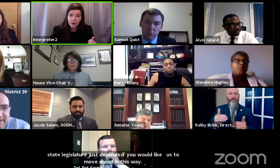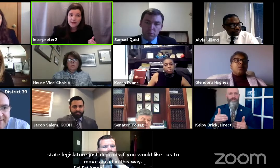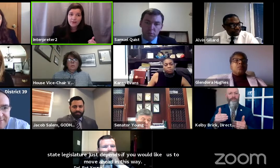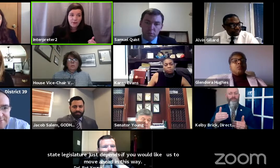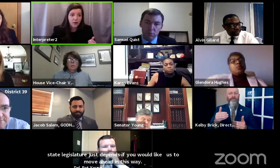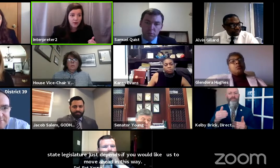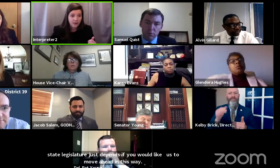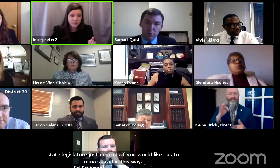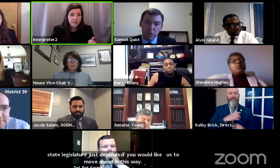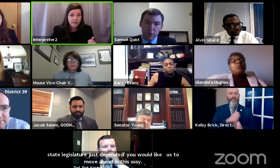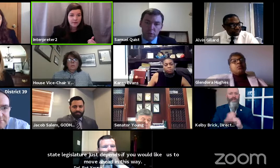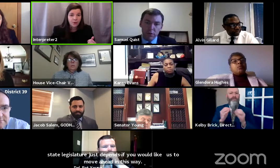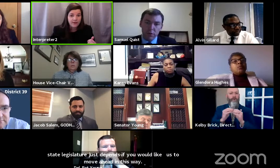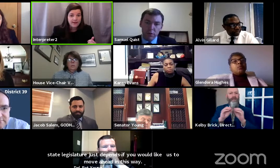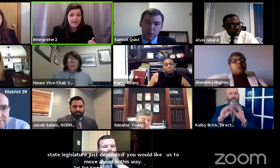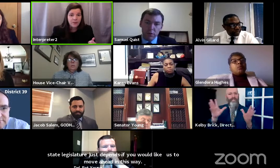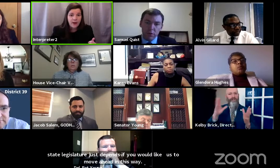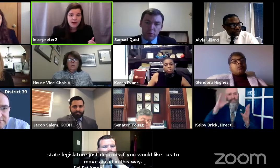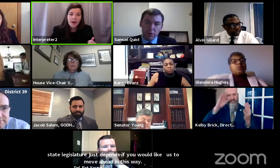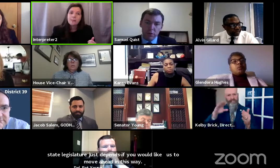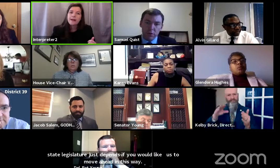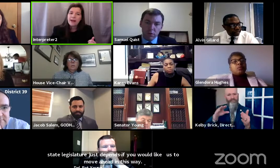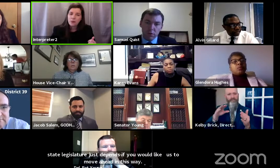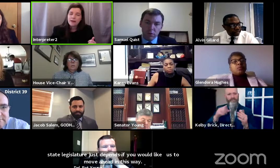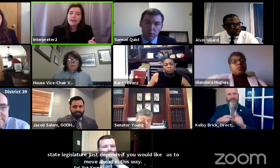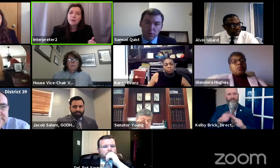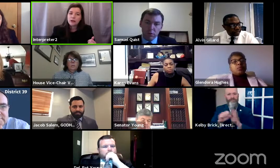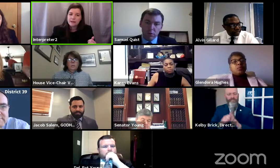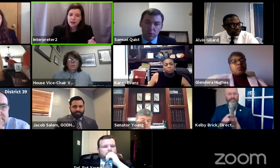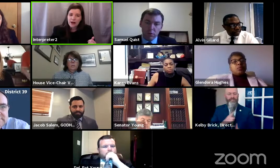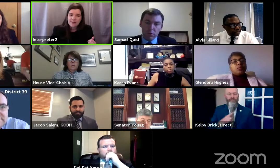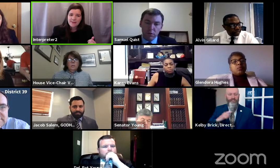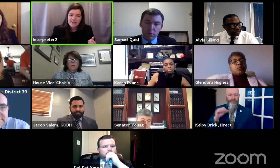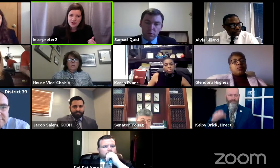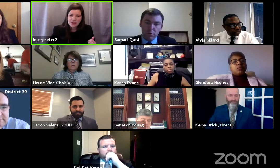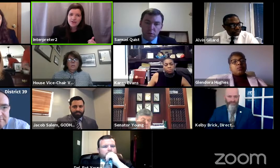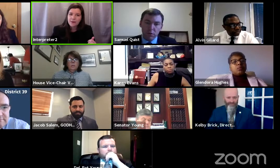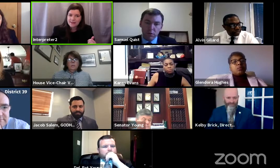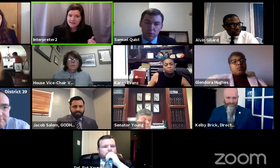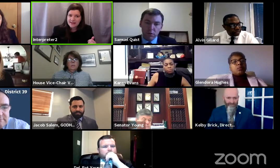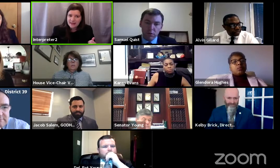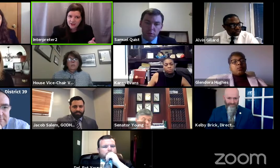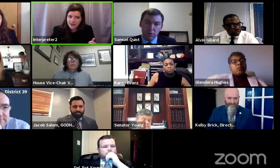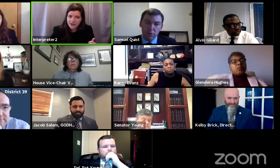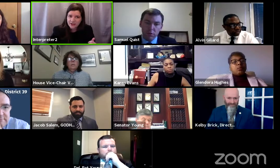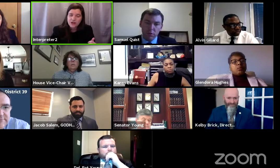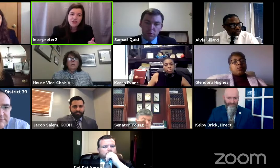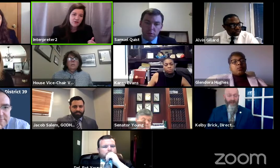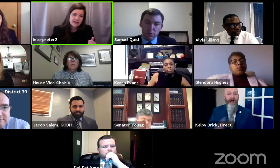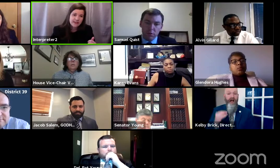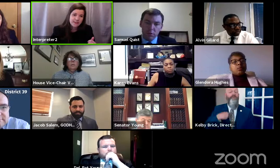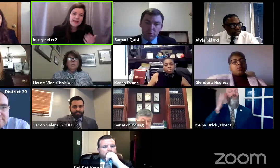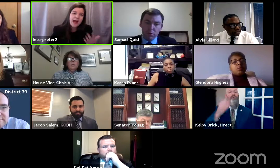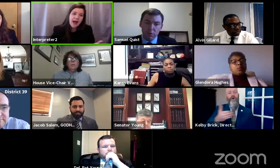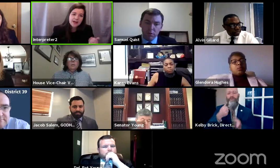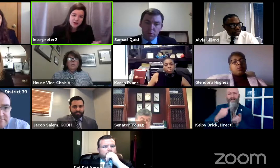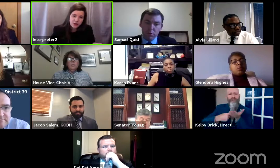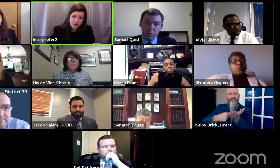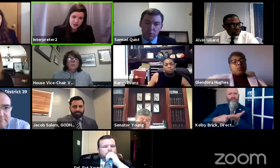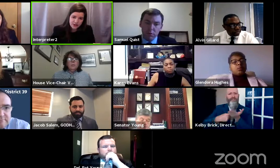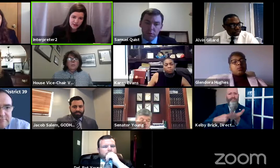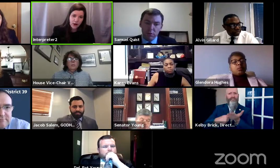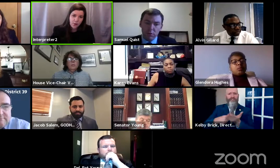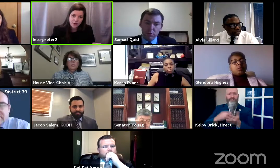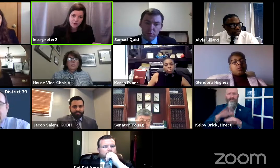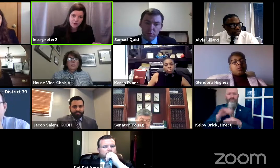We could, if you felt comfortable moving forward in this way. But again, we need more clear expectations from the state legislature and the General Assembly as to